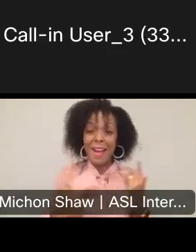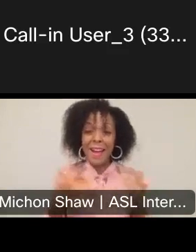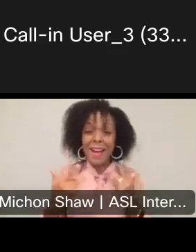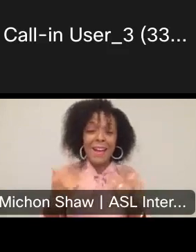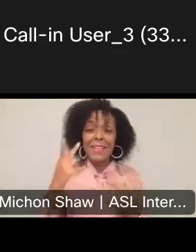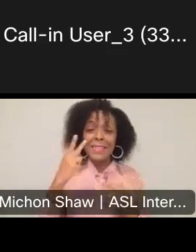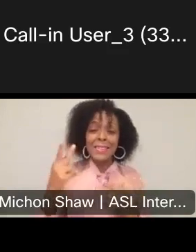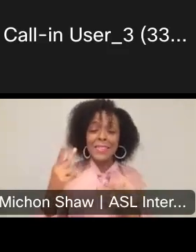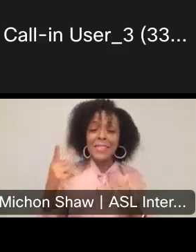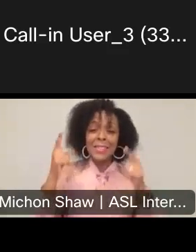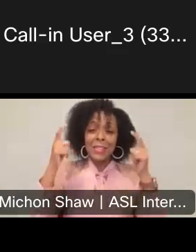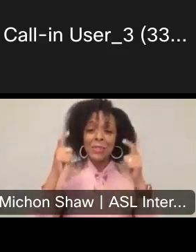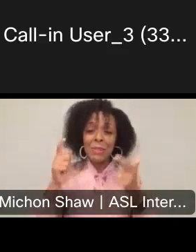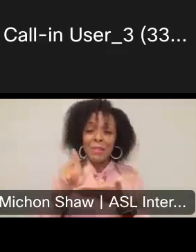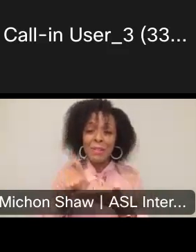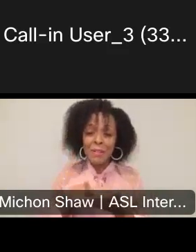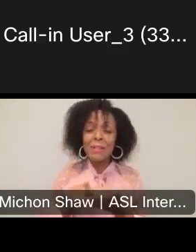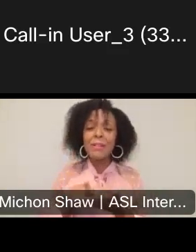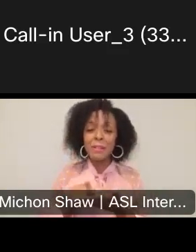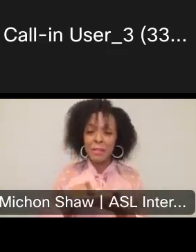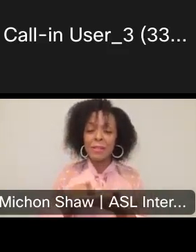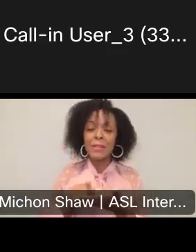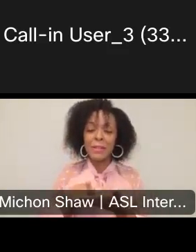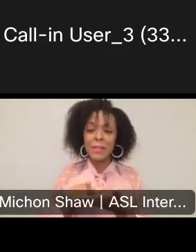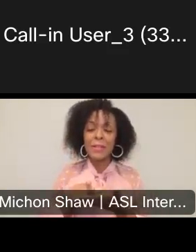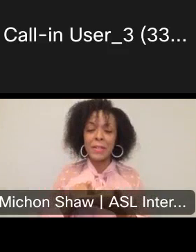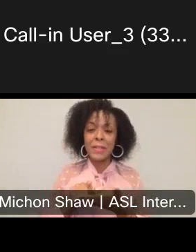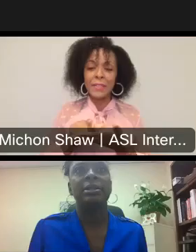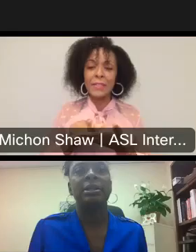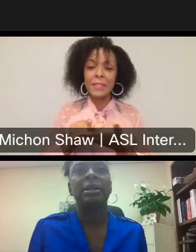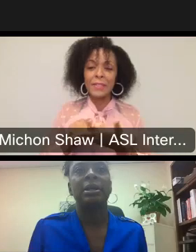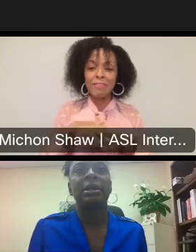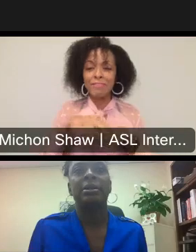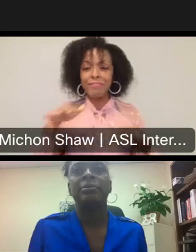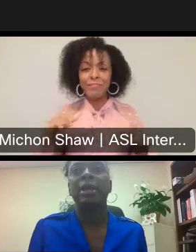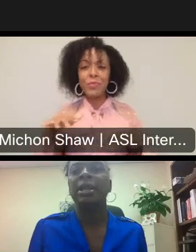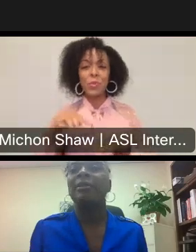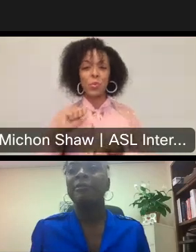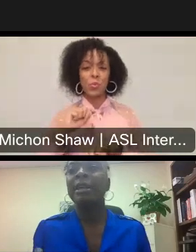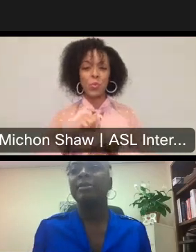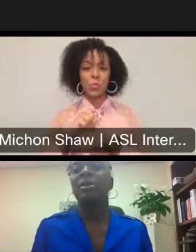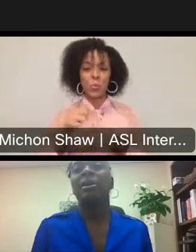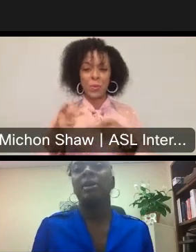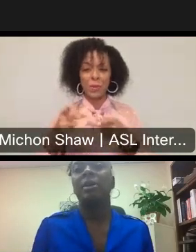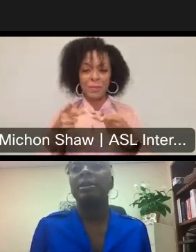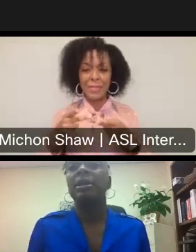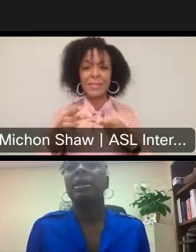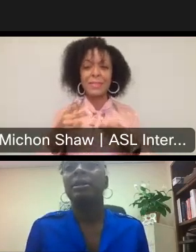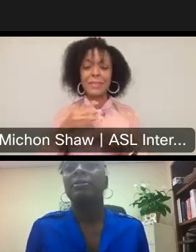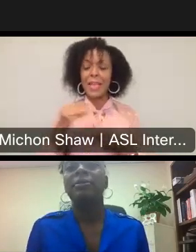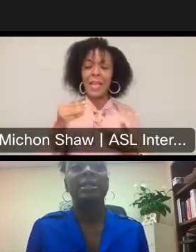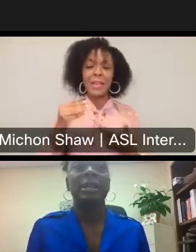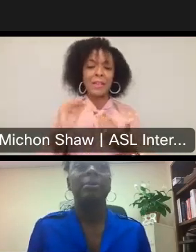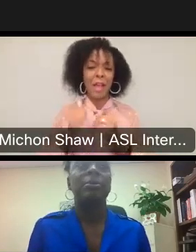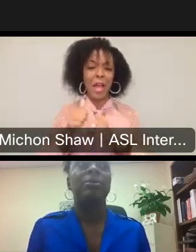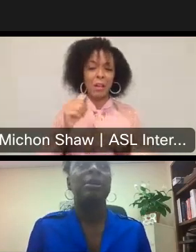Act outside of the workplace and the effects of the Crown Act.